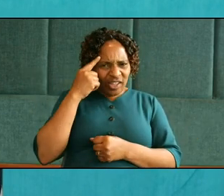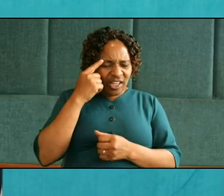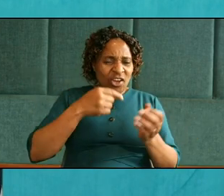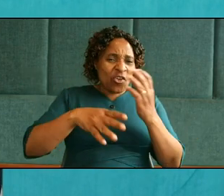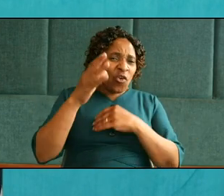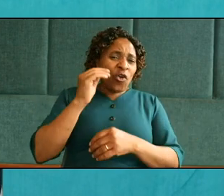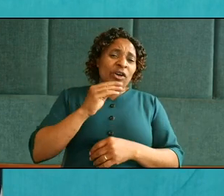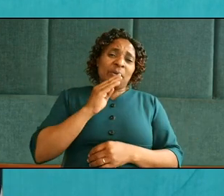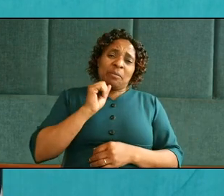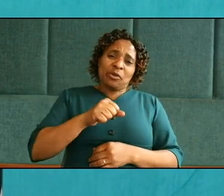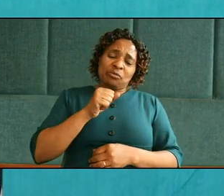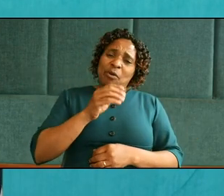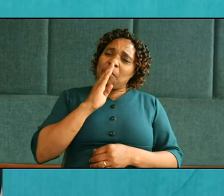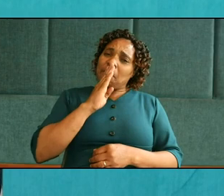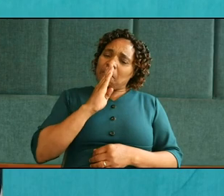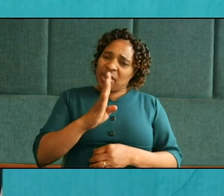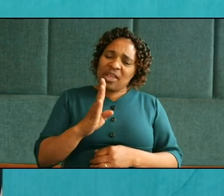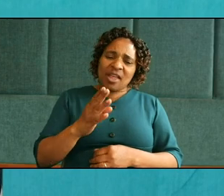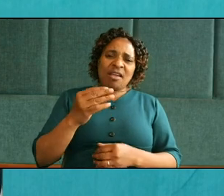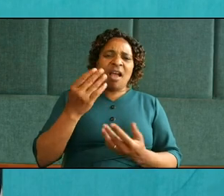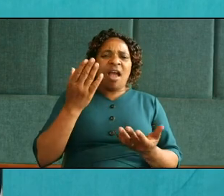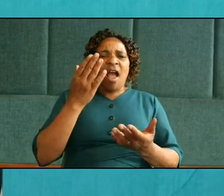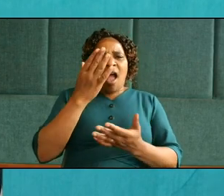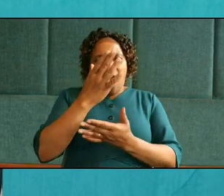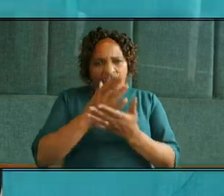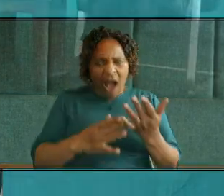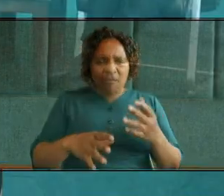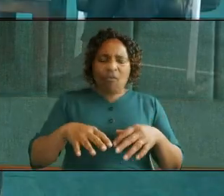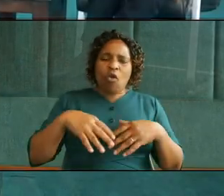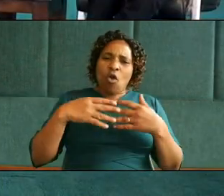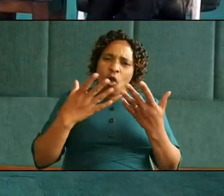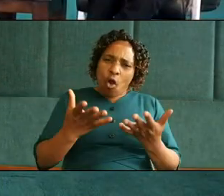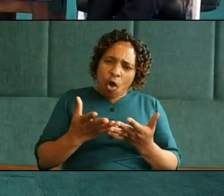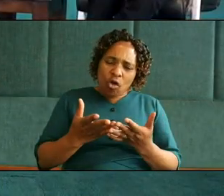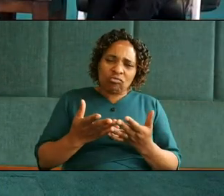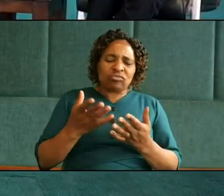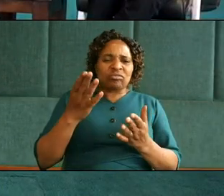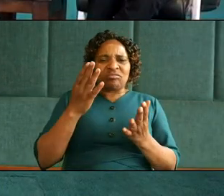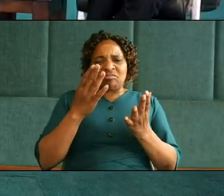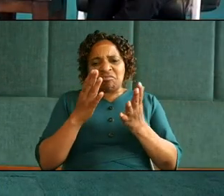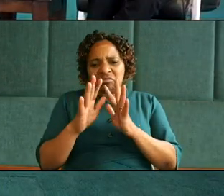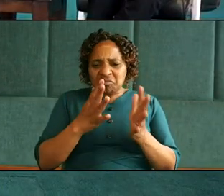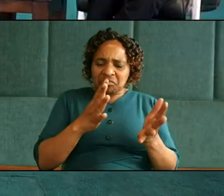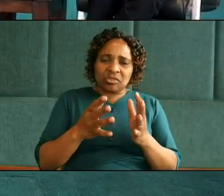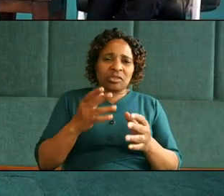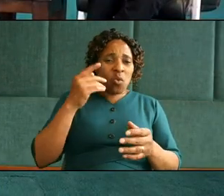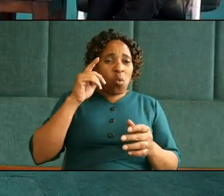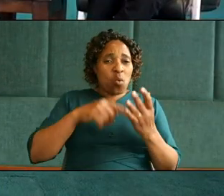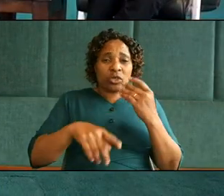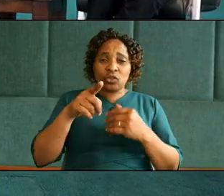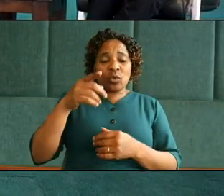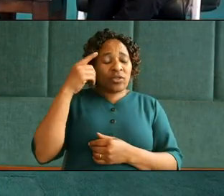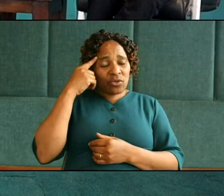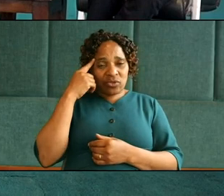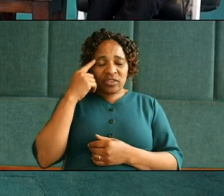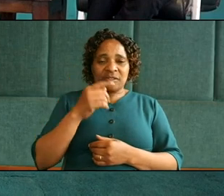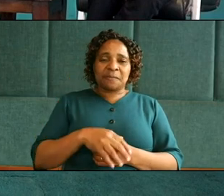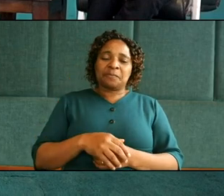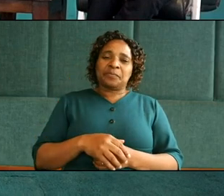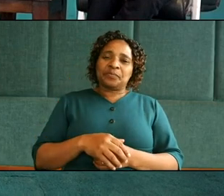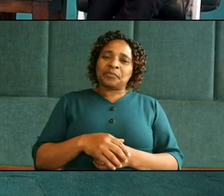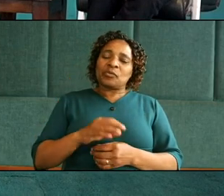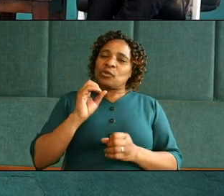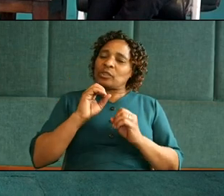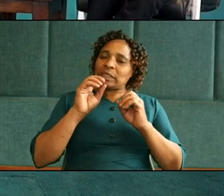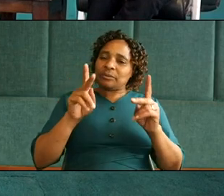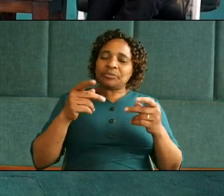rather you be a hypocritical Christian or you be an overt atheist? What are your thoughts on this? Okay,